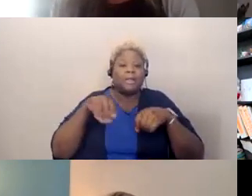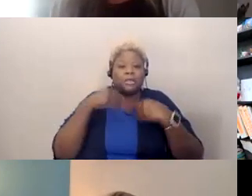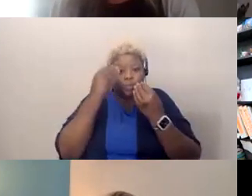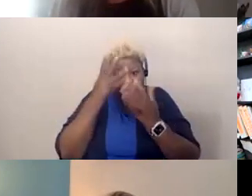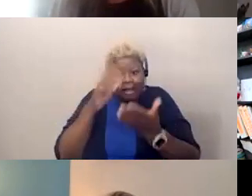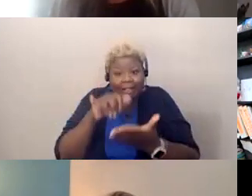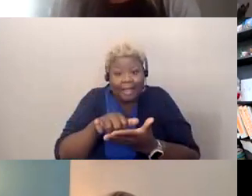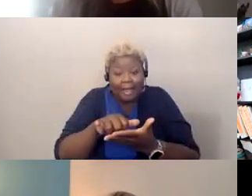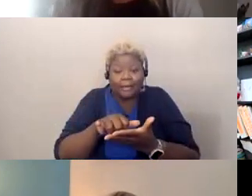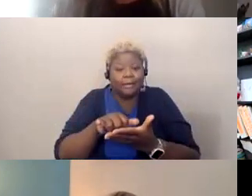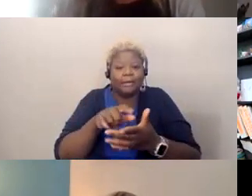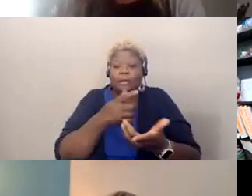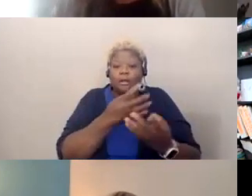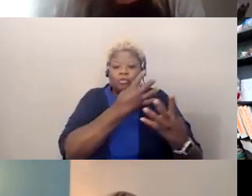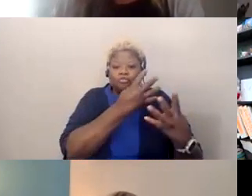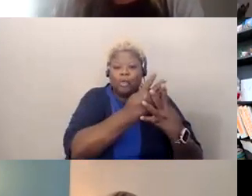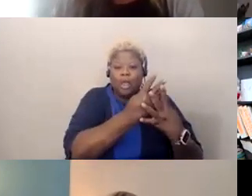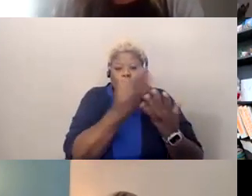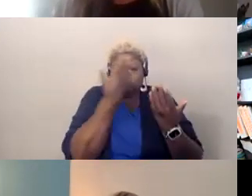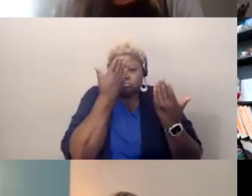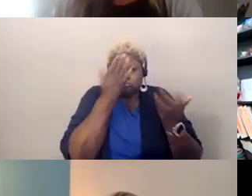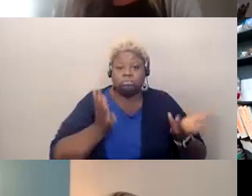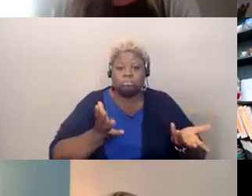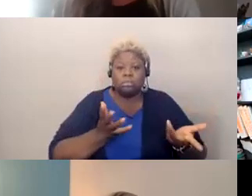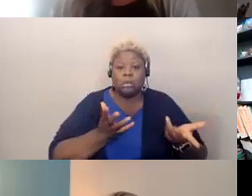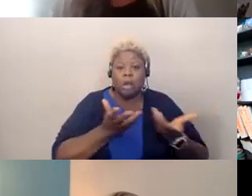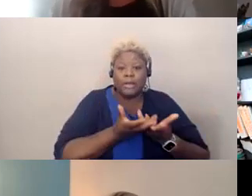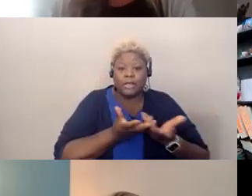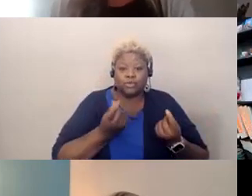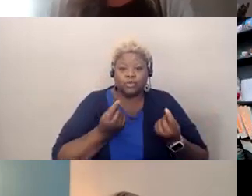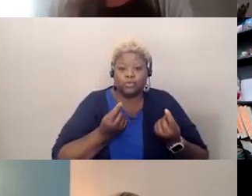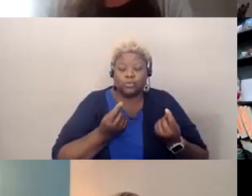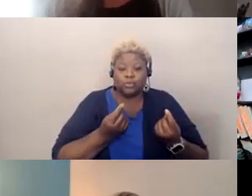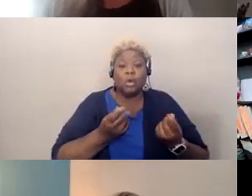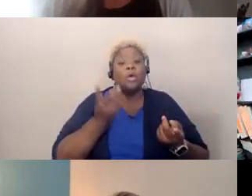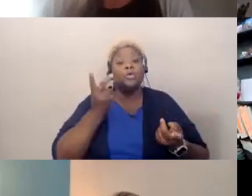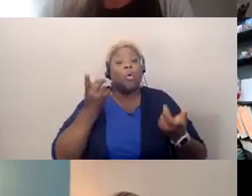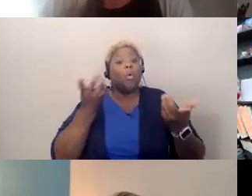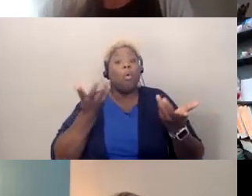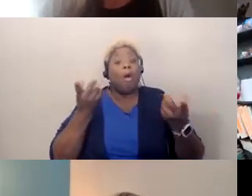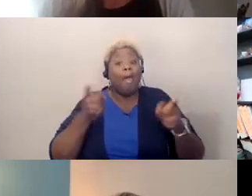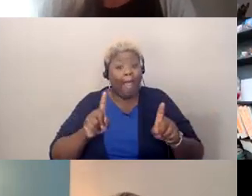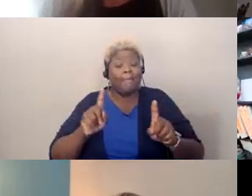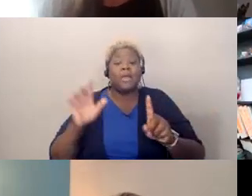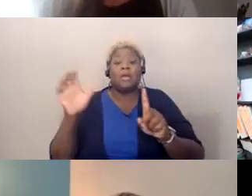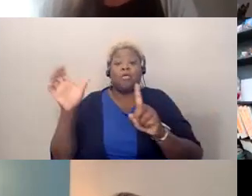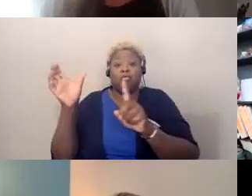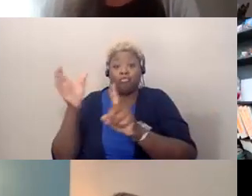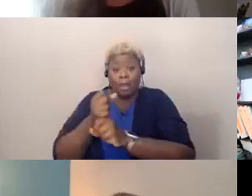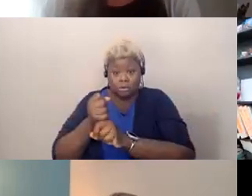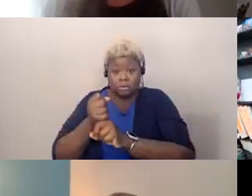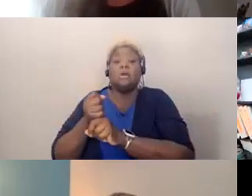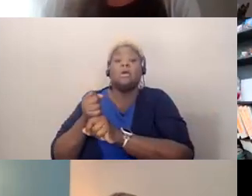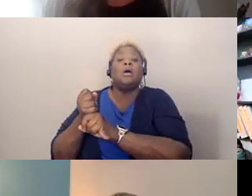there isn't a way for the jail system to then screen for accommodations. And so what we've seen happen is individuals be arrested,